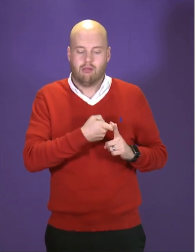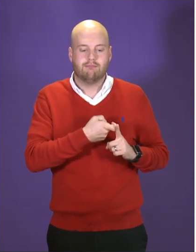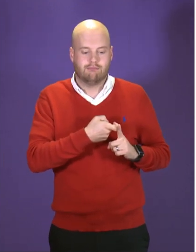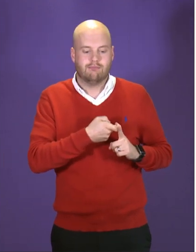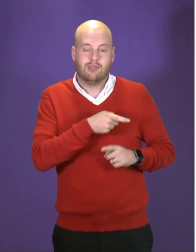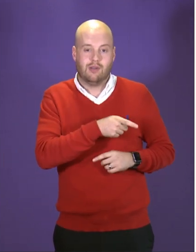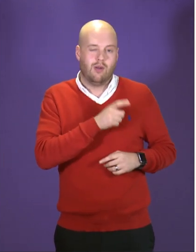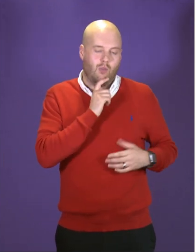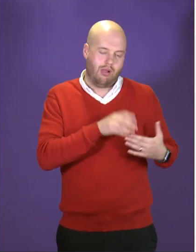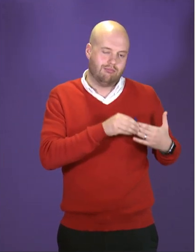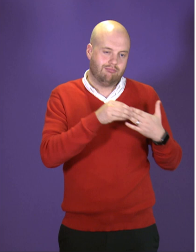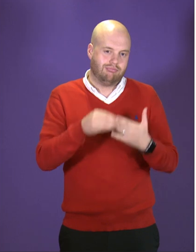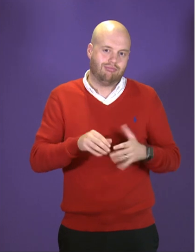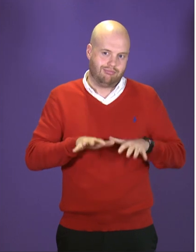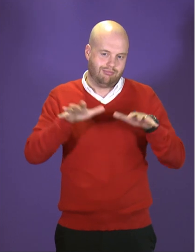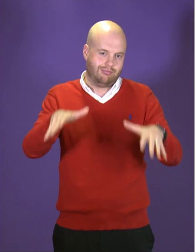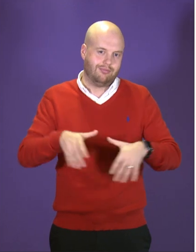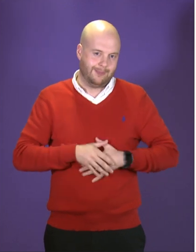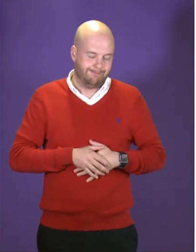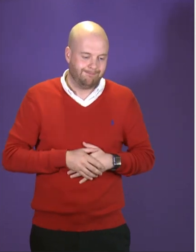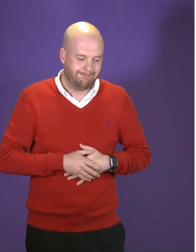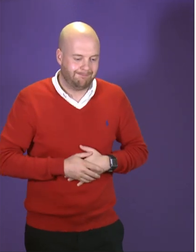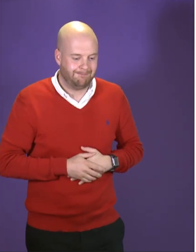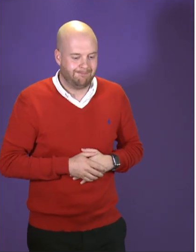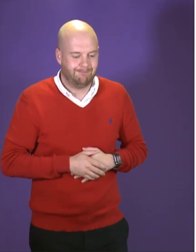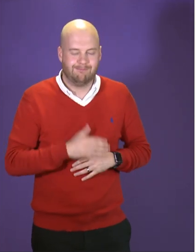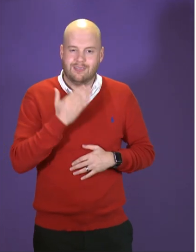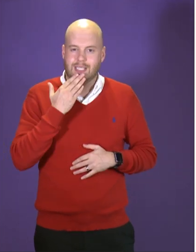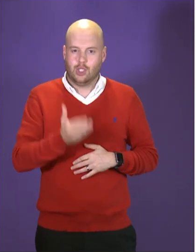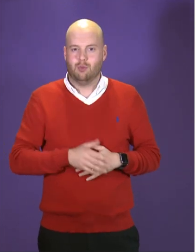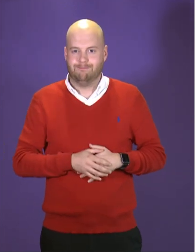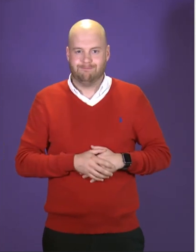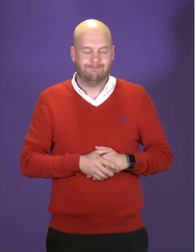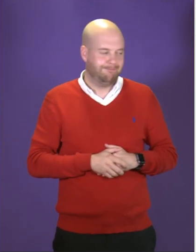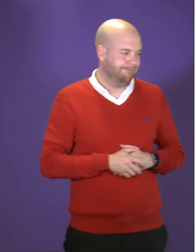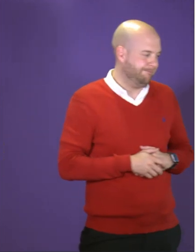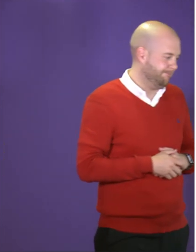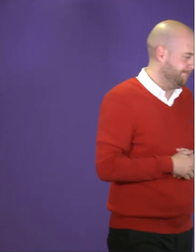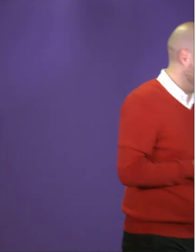escort you or allow you, tell you where to go next for the next workshops. Thank you very much.